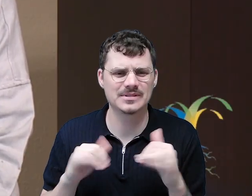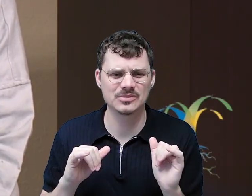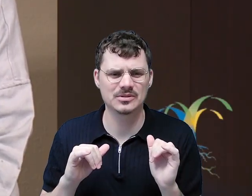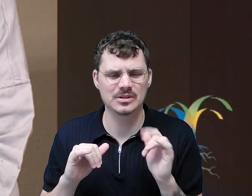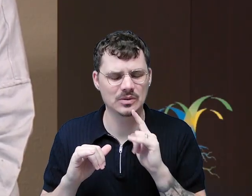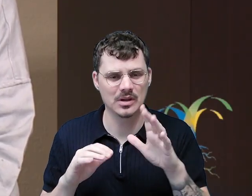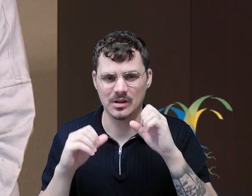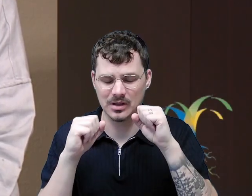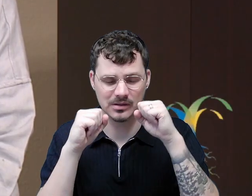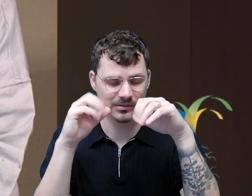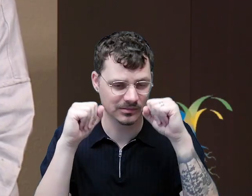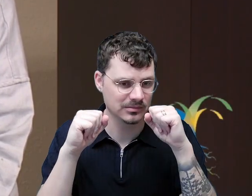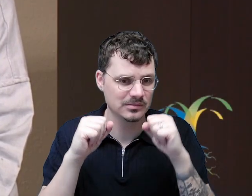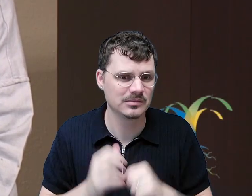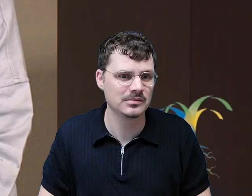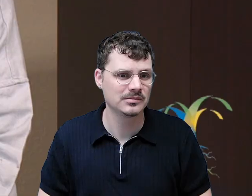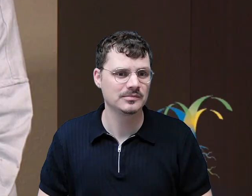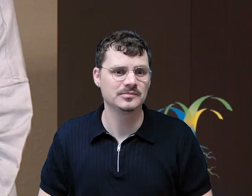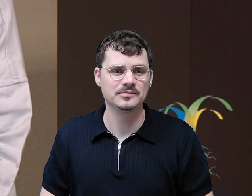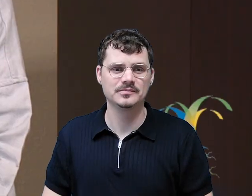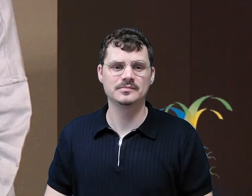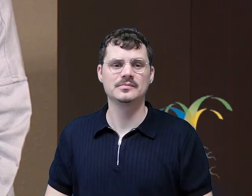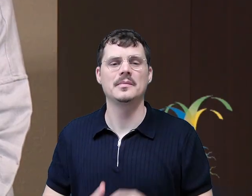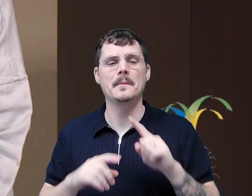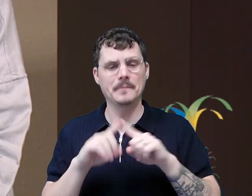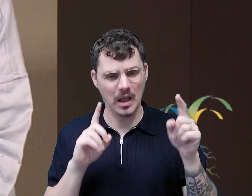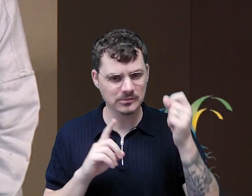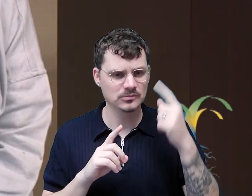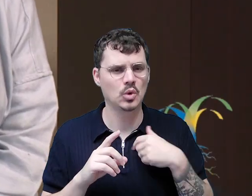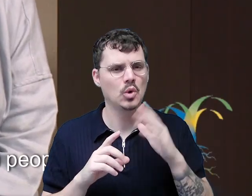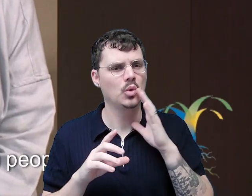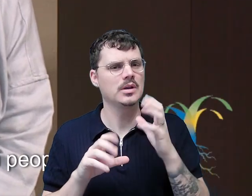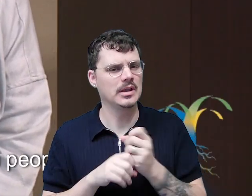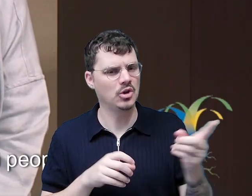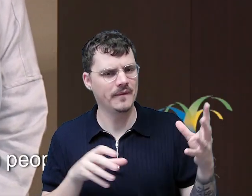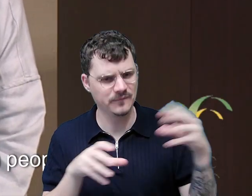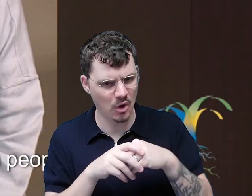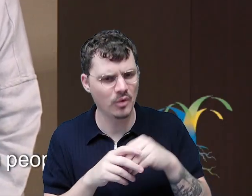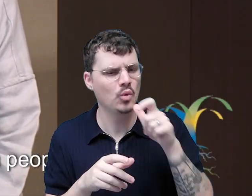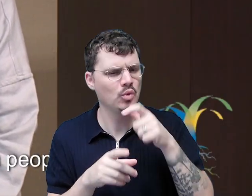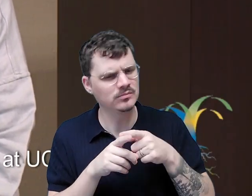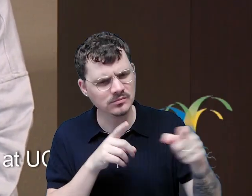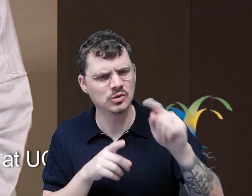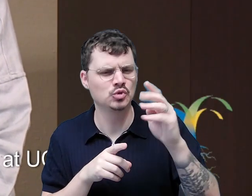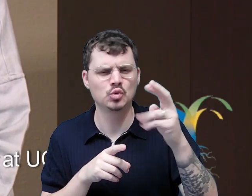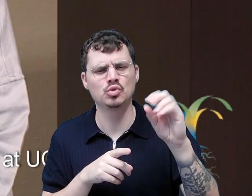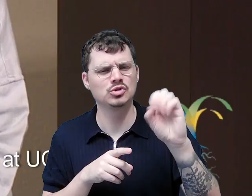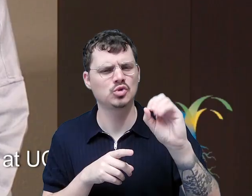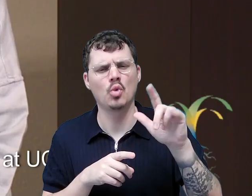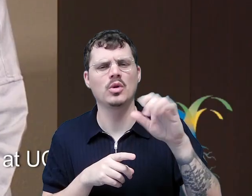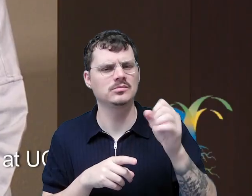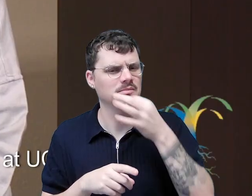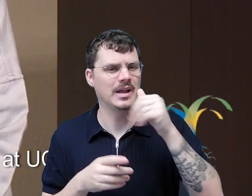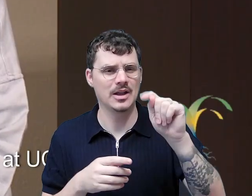charming. Extraordinary in context. But we're going to get her involved with people that are experts in